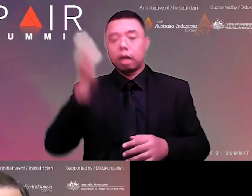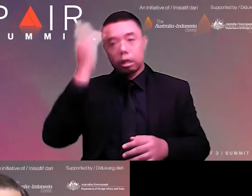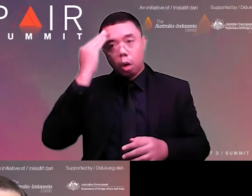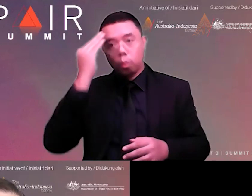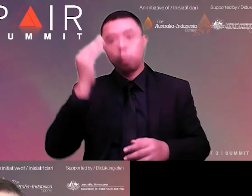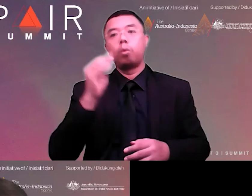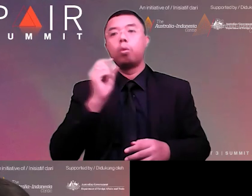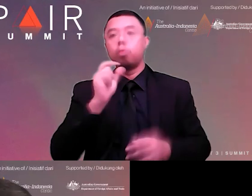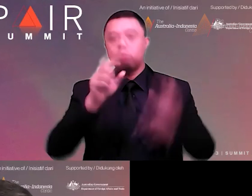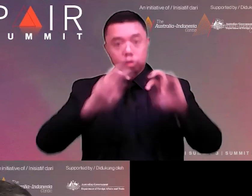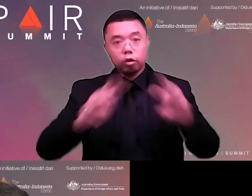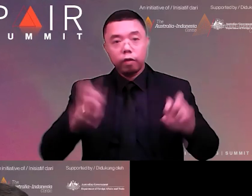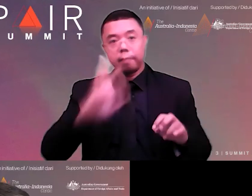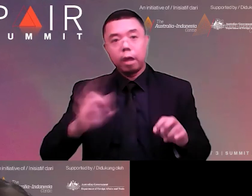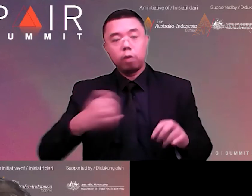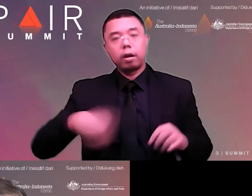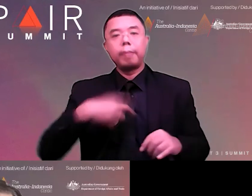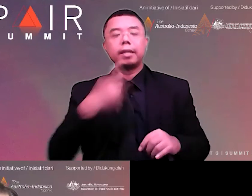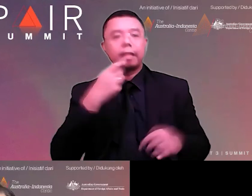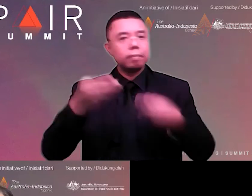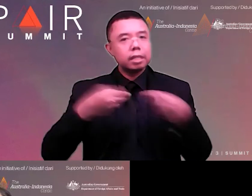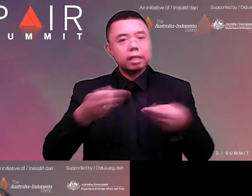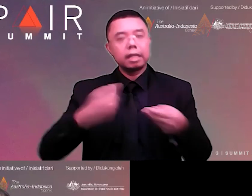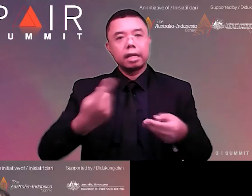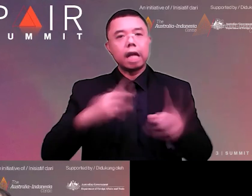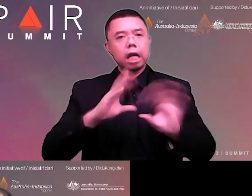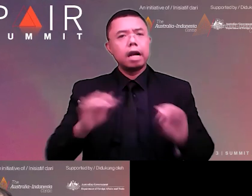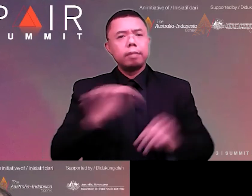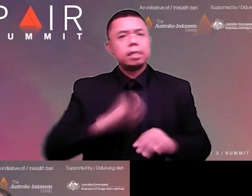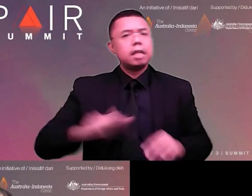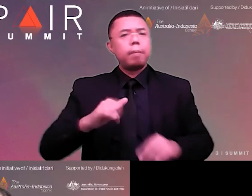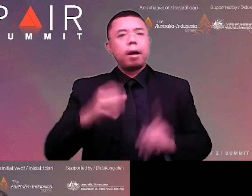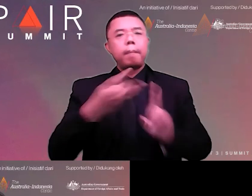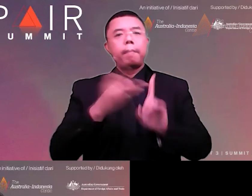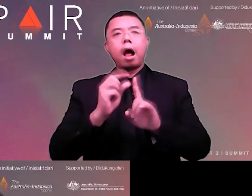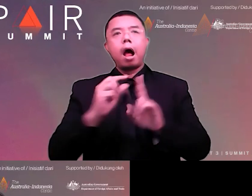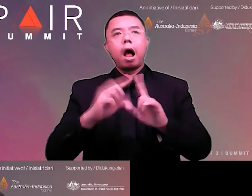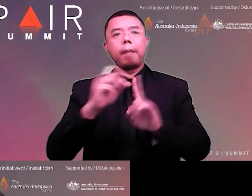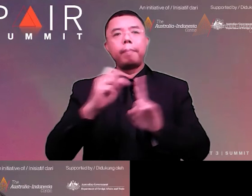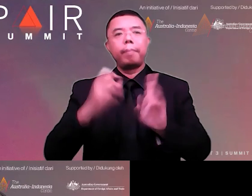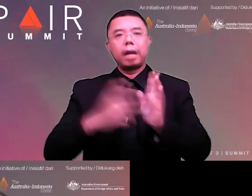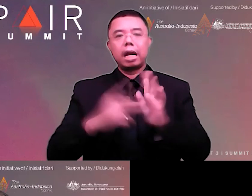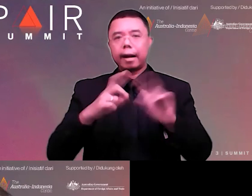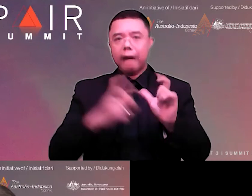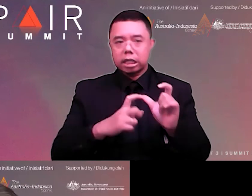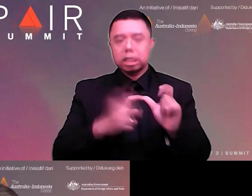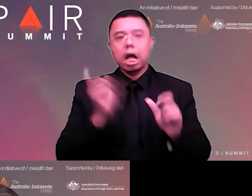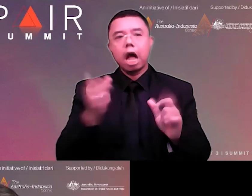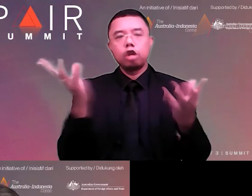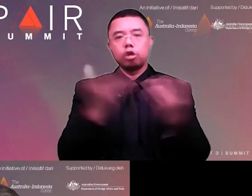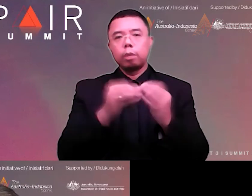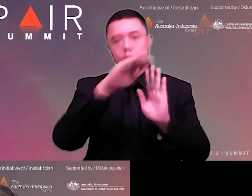we conduct with Bapanas, is that while revenue loss around that time was in the order of 20% of